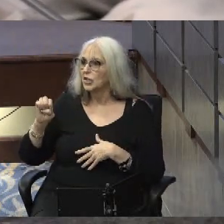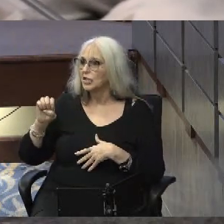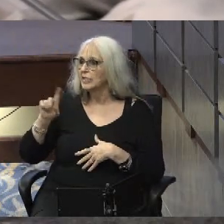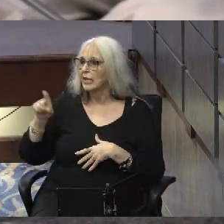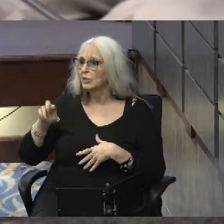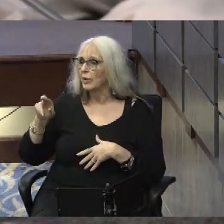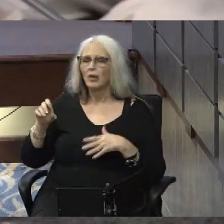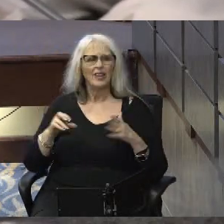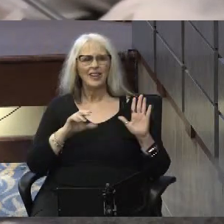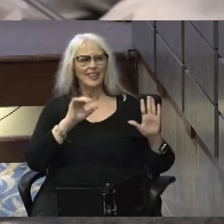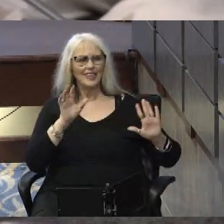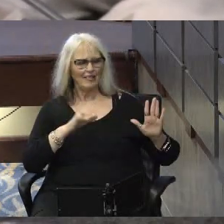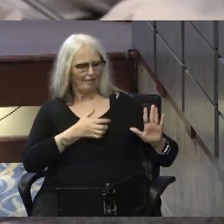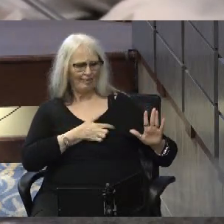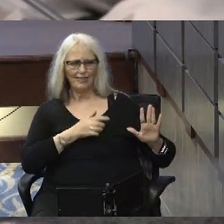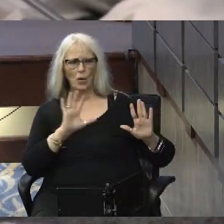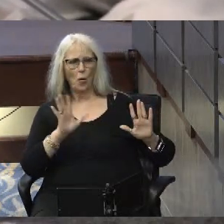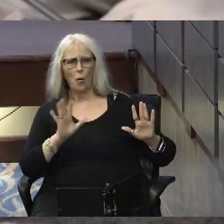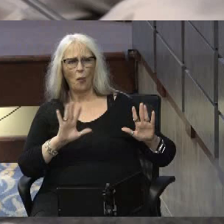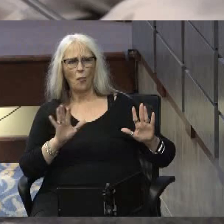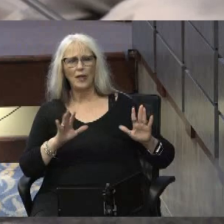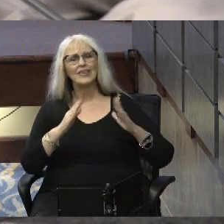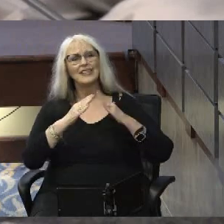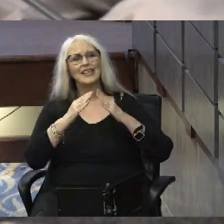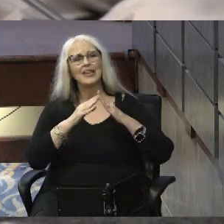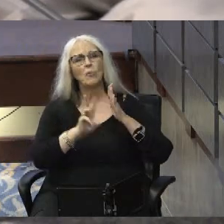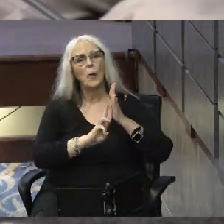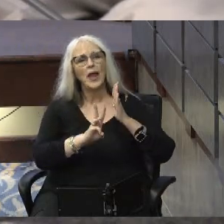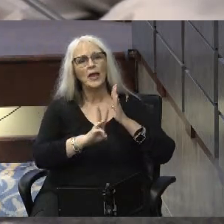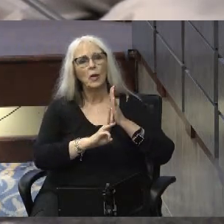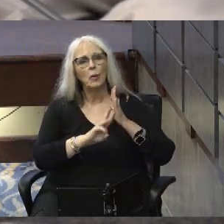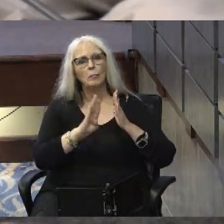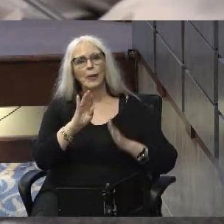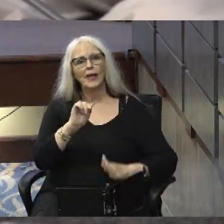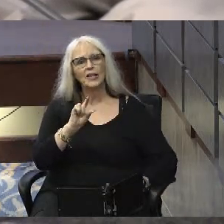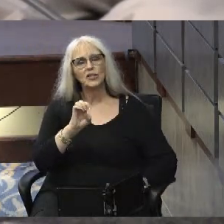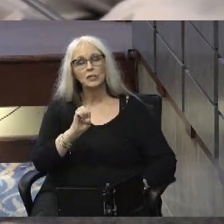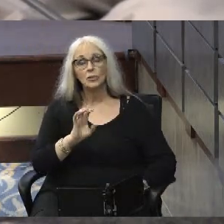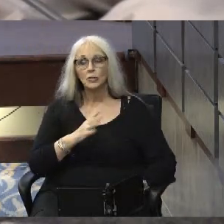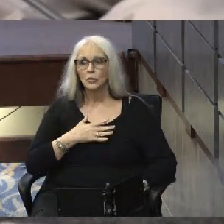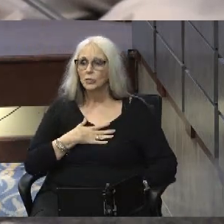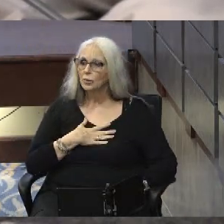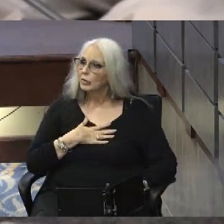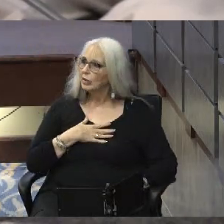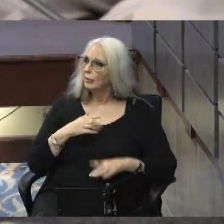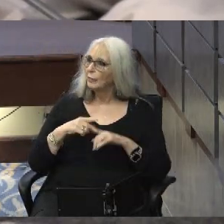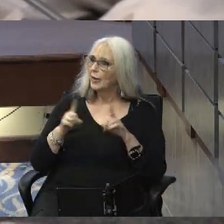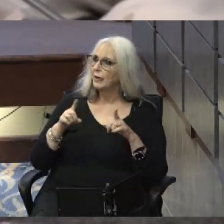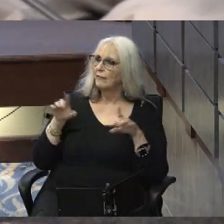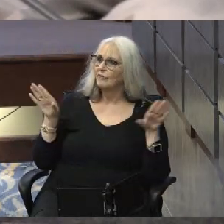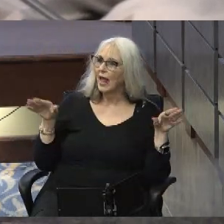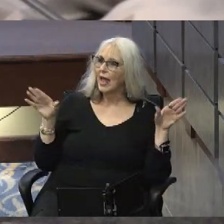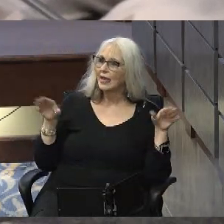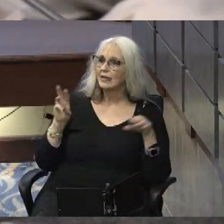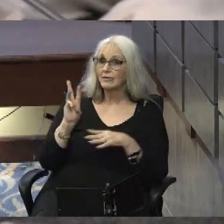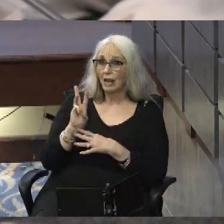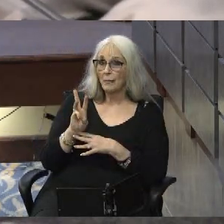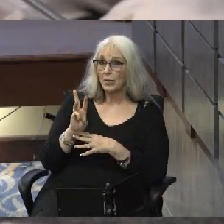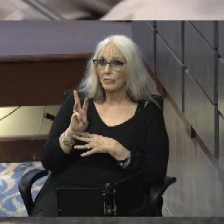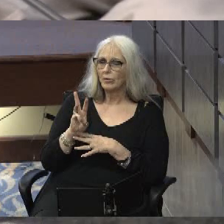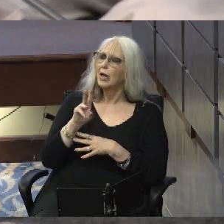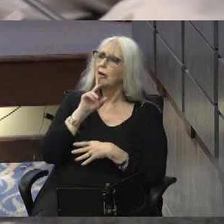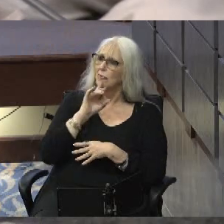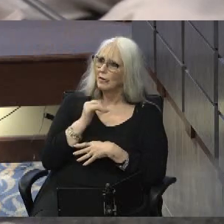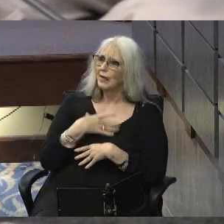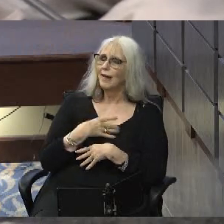them it's not a Texas Ranger badge, it's a City of Waco badge. But the Flying W, I think, I really like